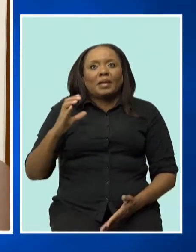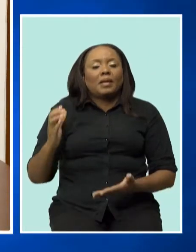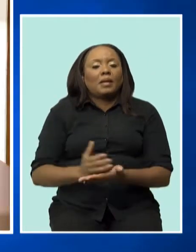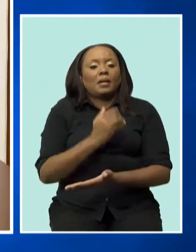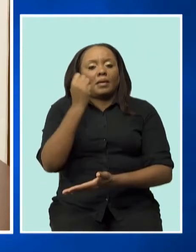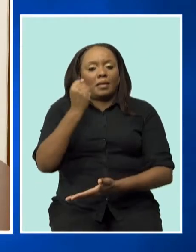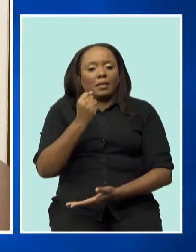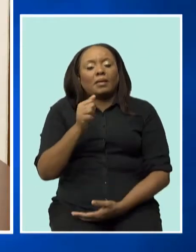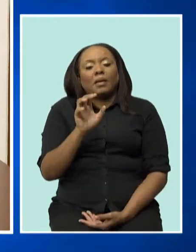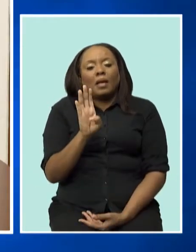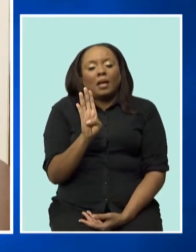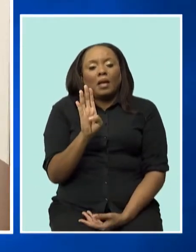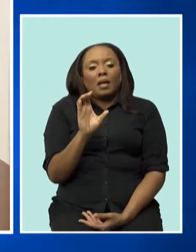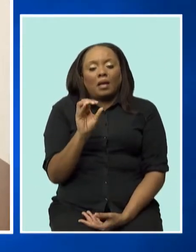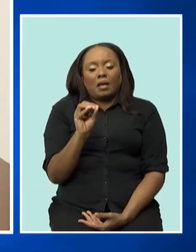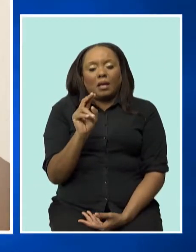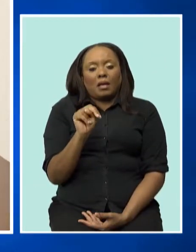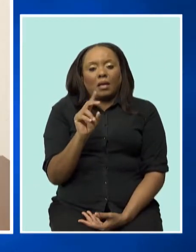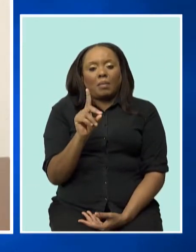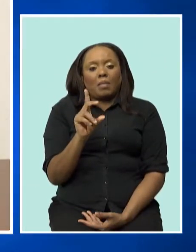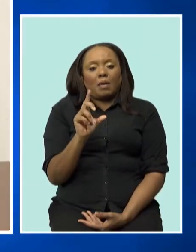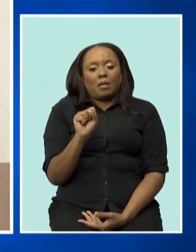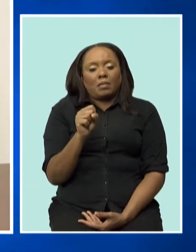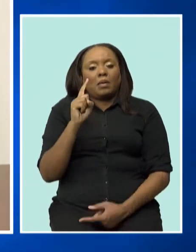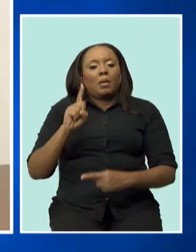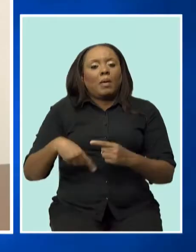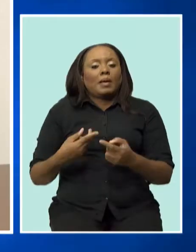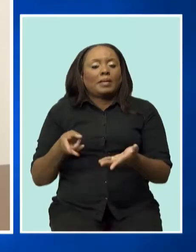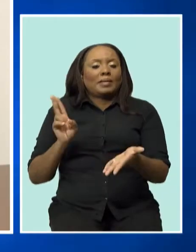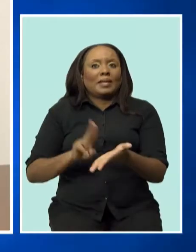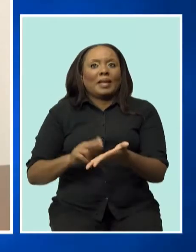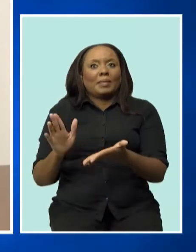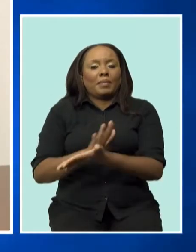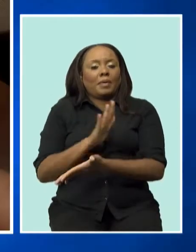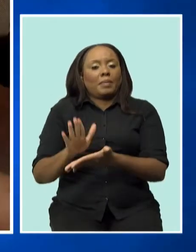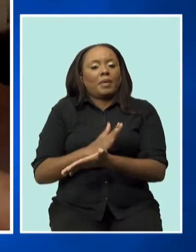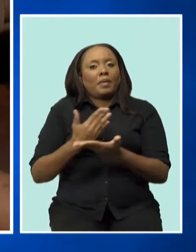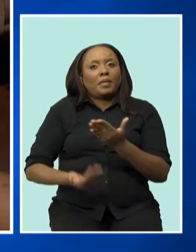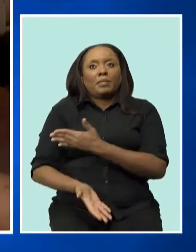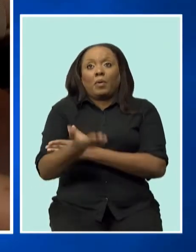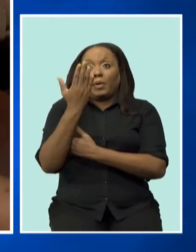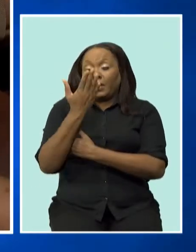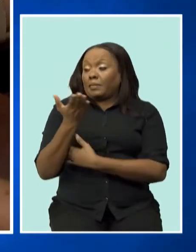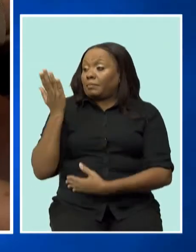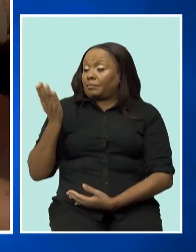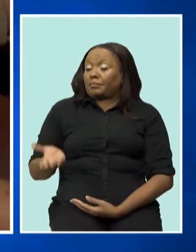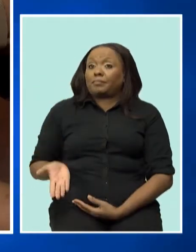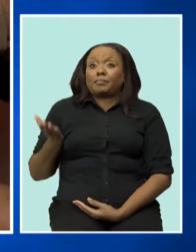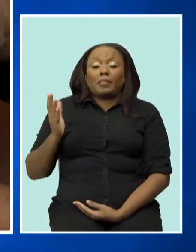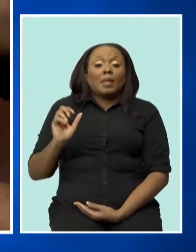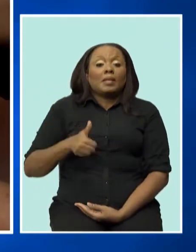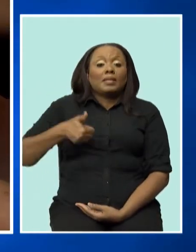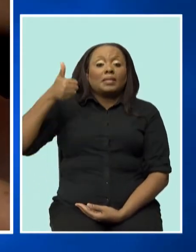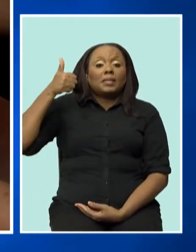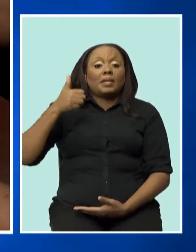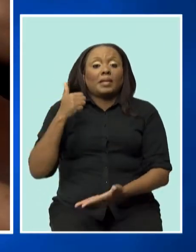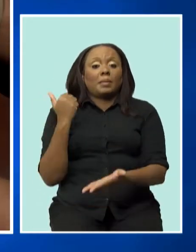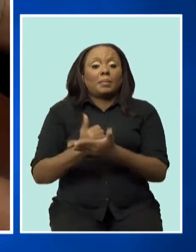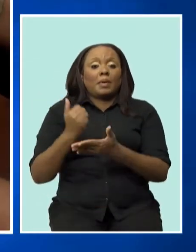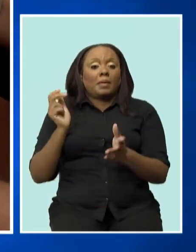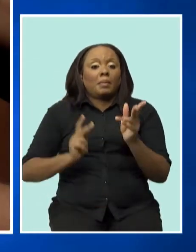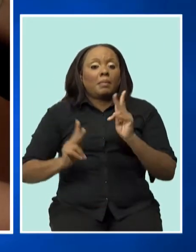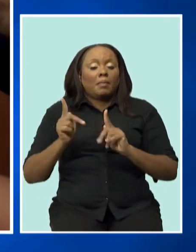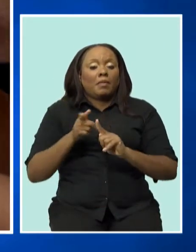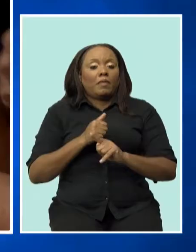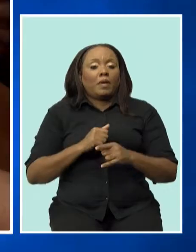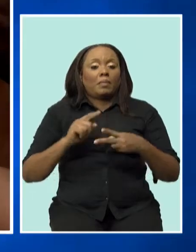formal signing ceremony in the governor's office at the bank this morning. The signing was attended by senior banking officials from both the